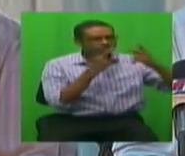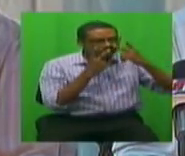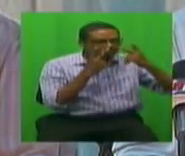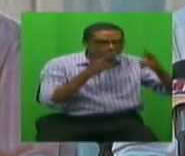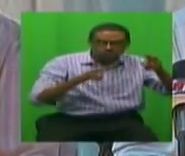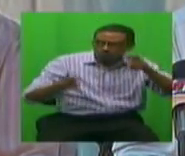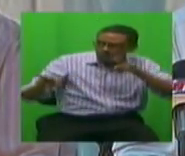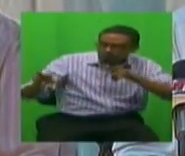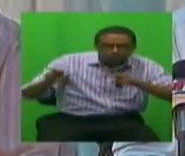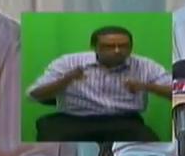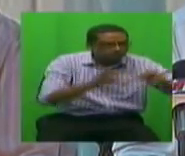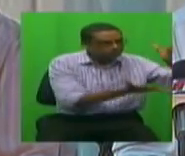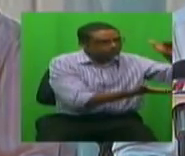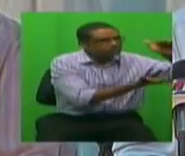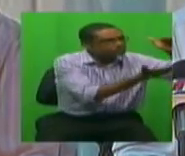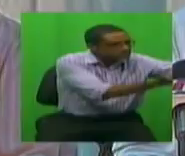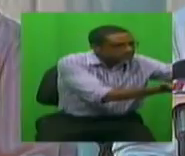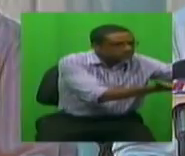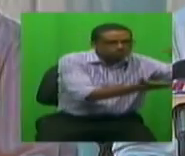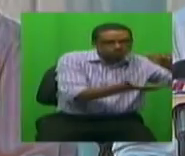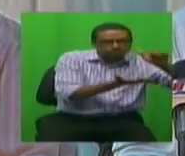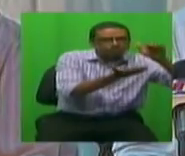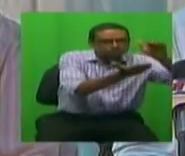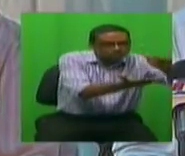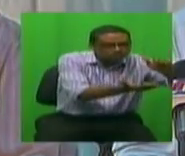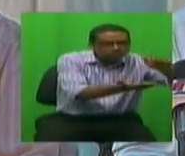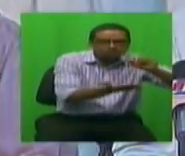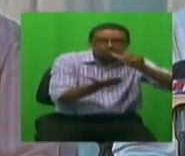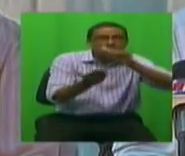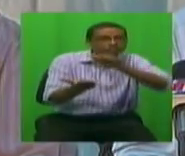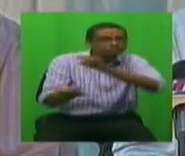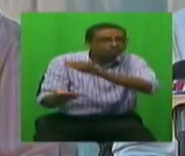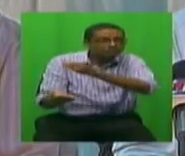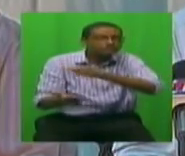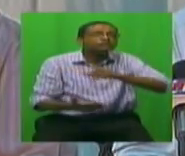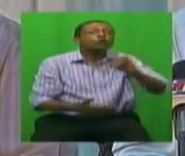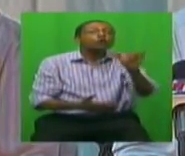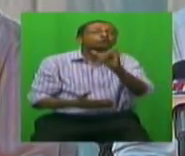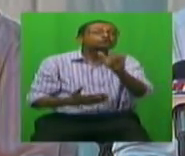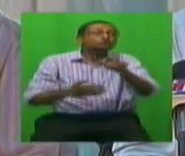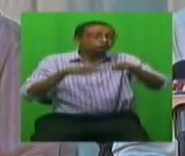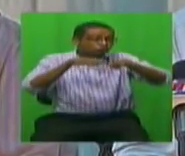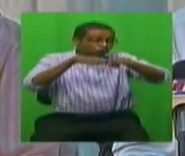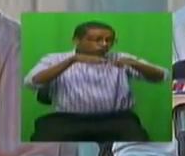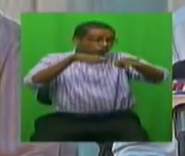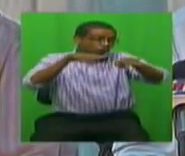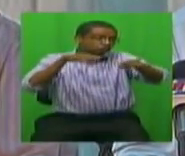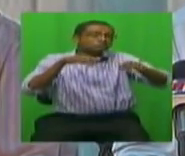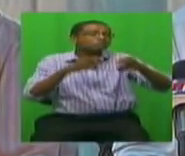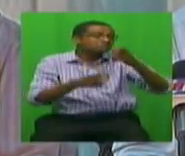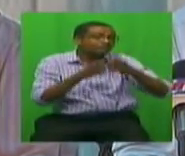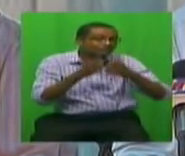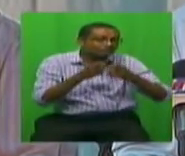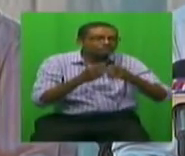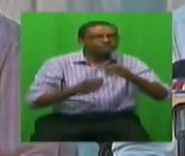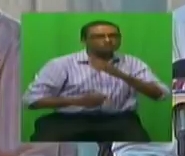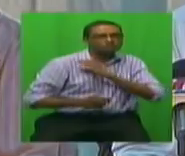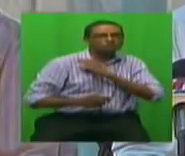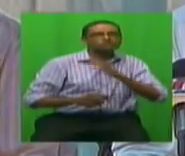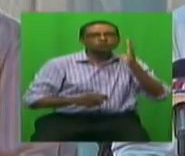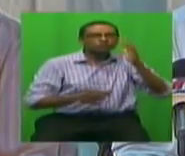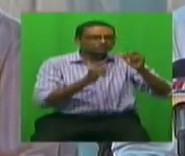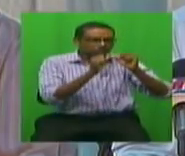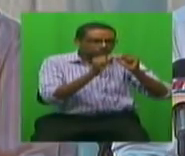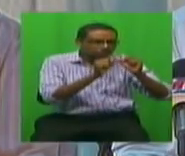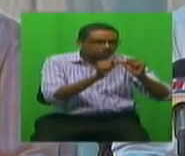Police Service for assisting continuously with the traffic situations as we have various landslides on the highway, traffic